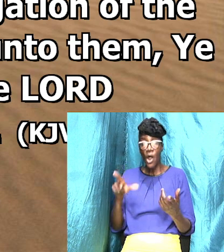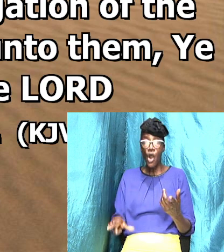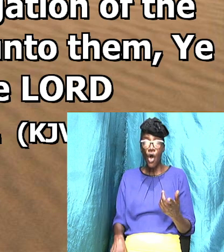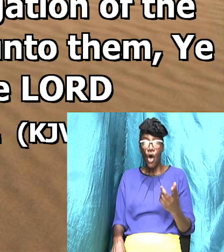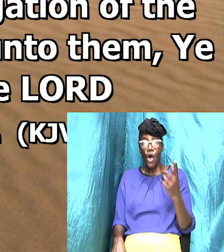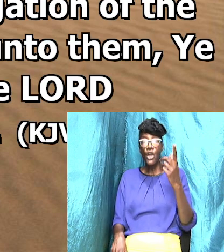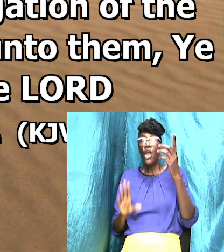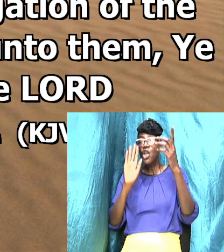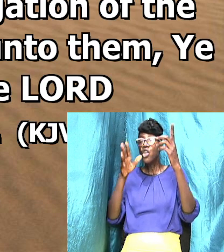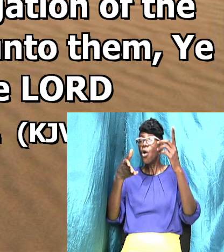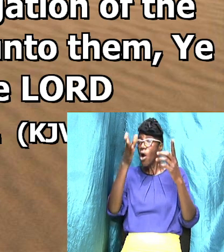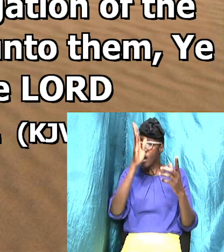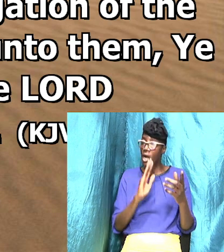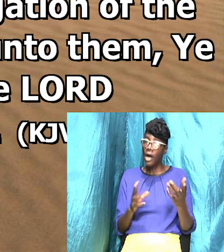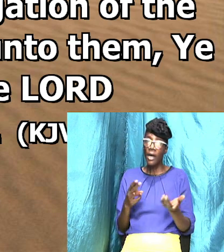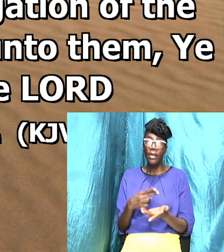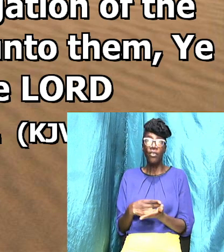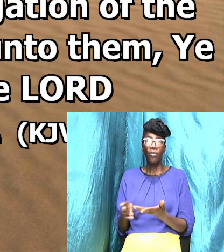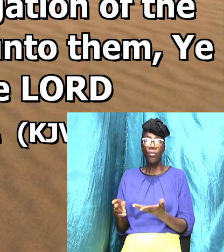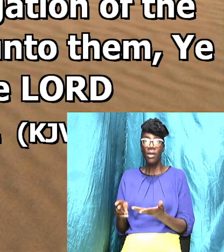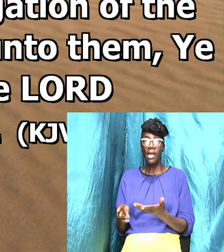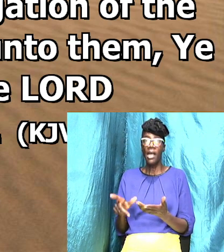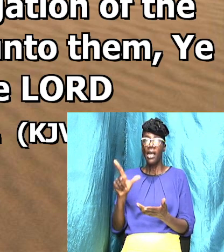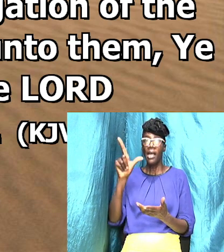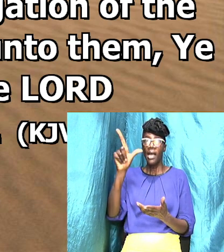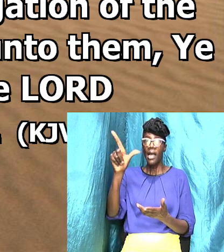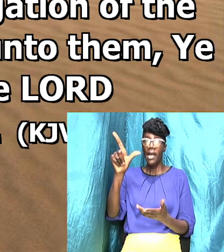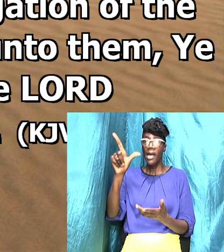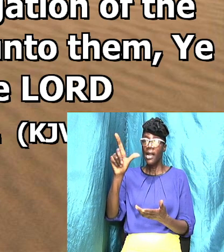God is holy. Leviticus 20,